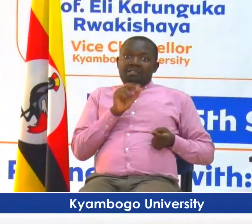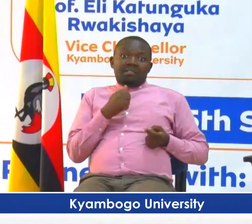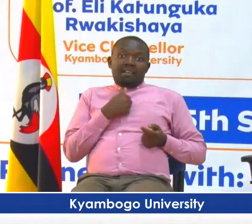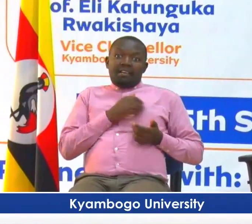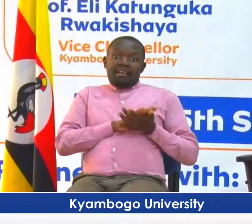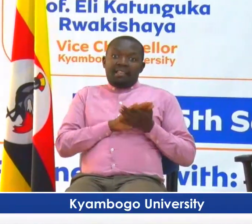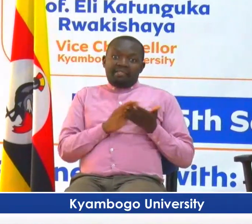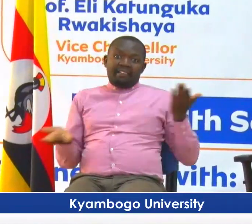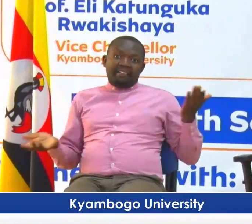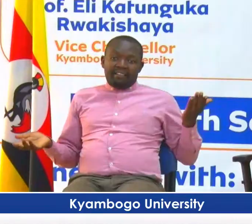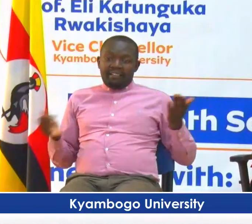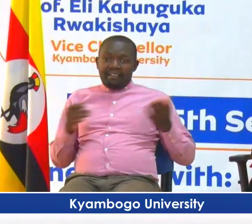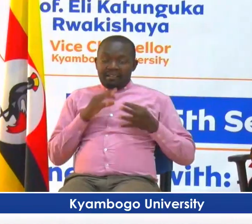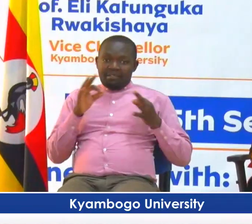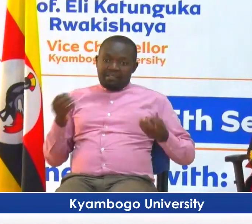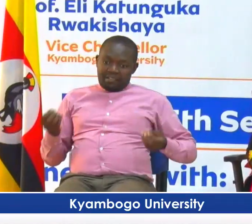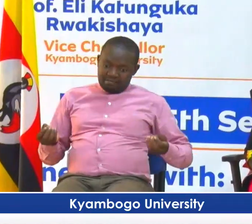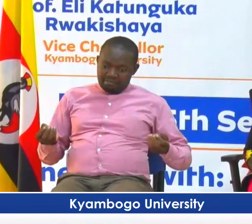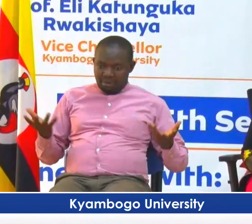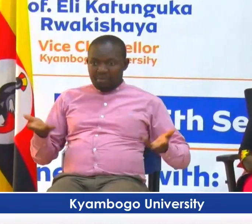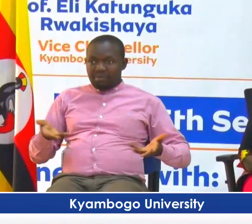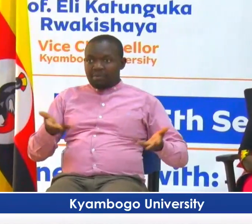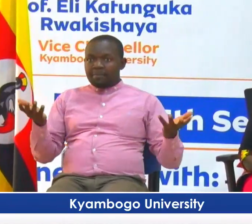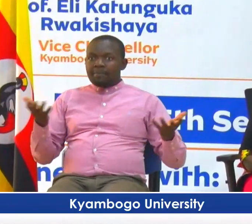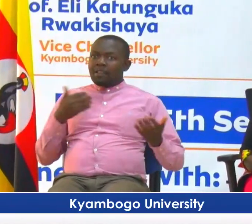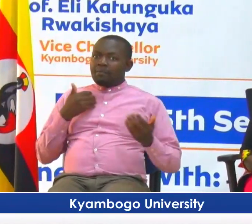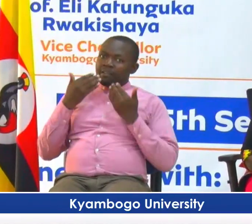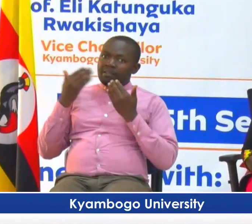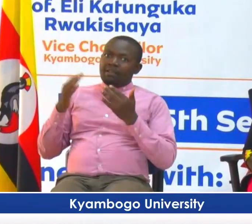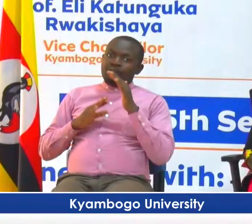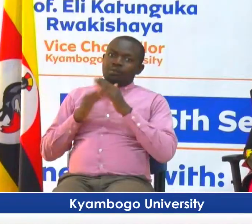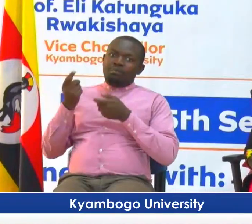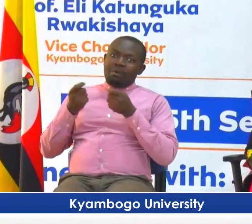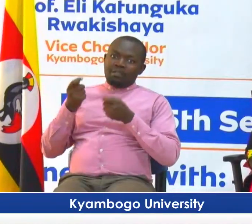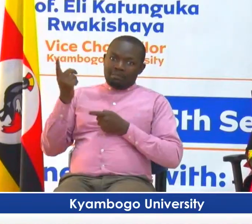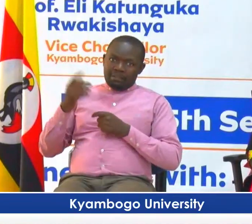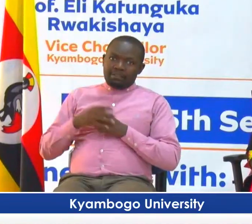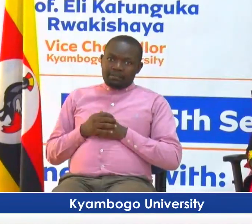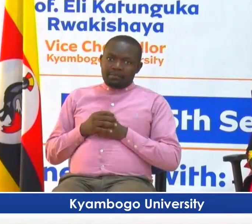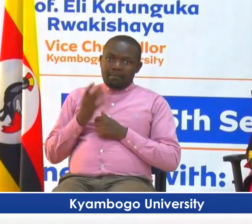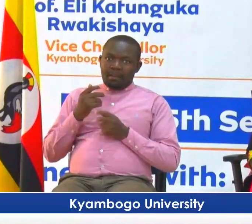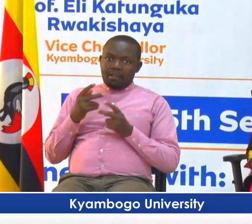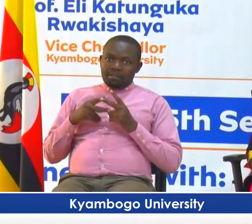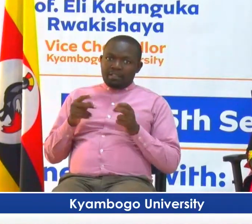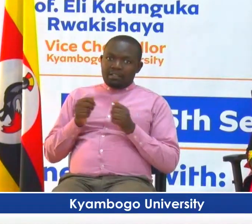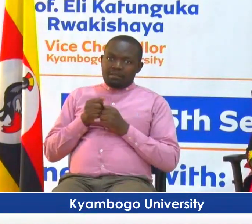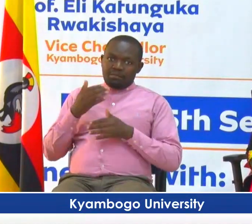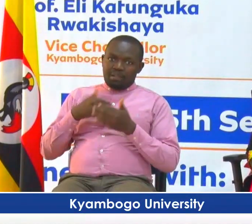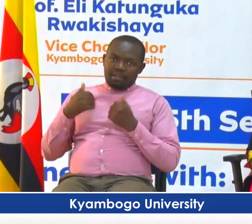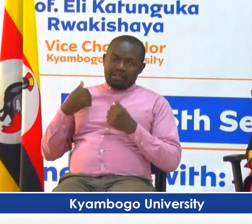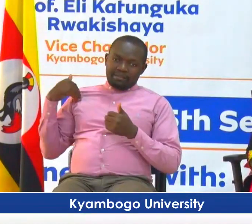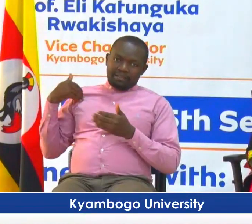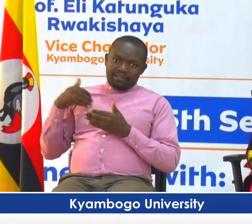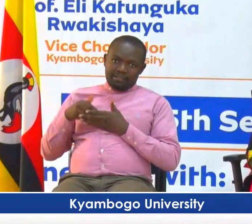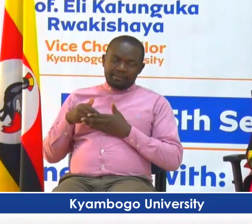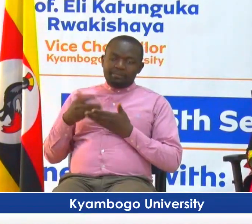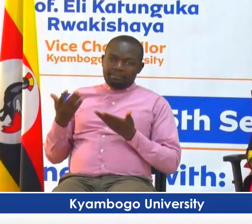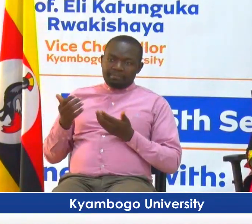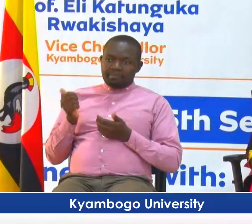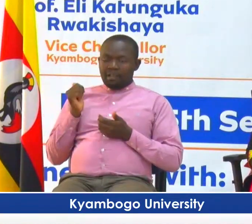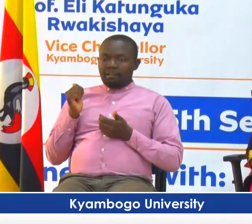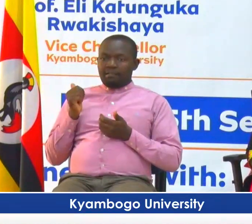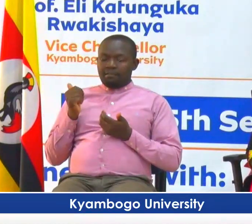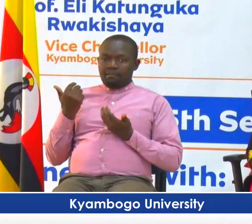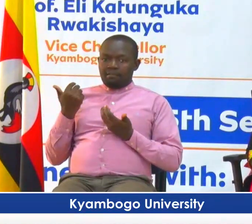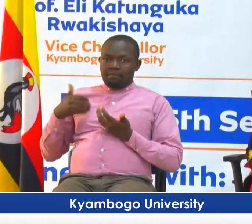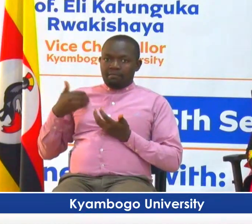money, nothing, and everything is in place. I want to thank the top management that started with us yesterday for putting this